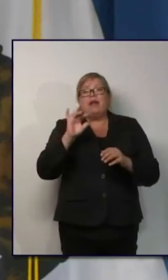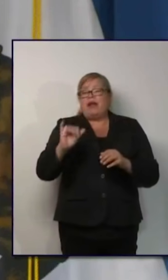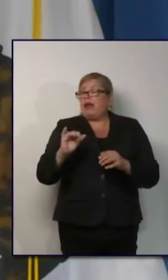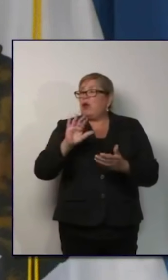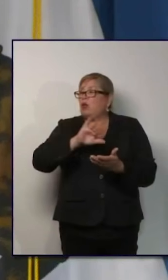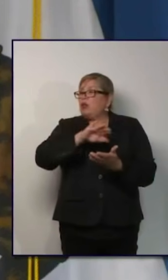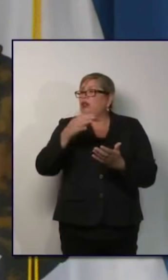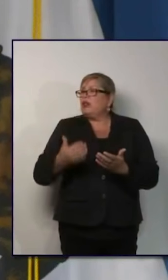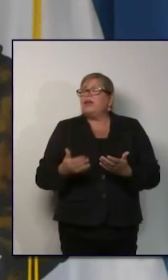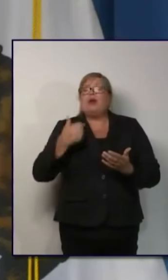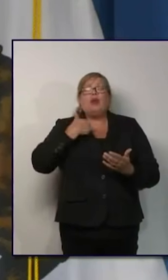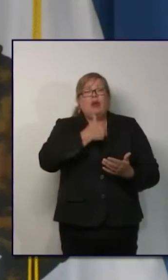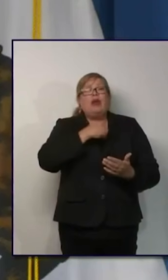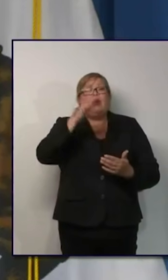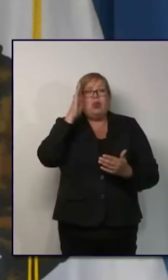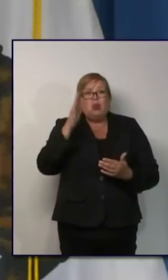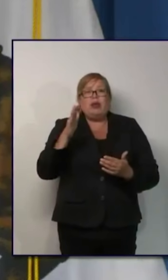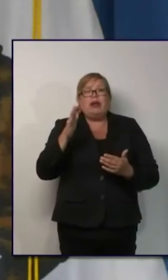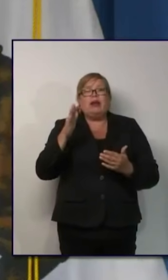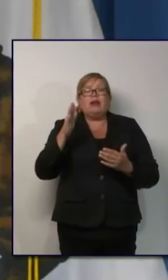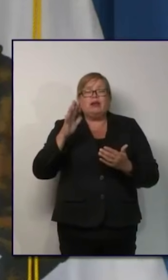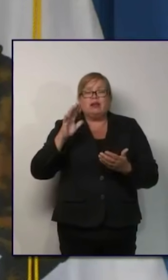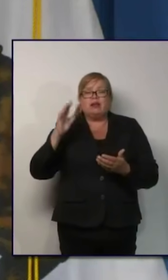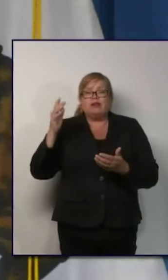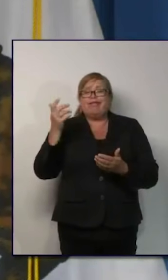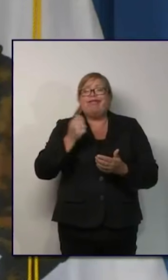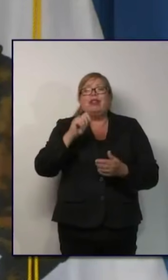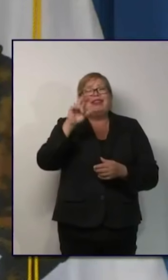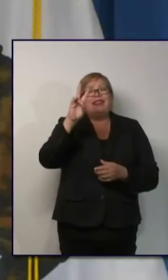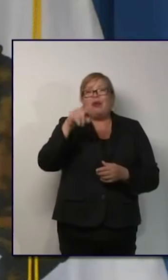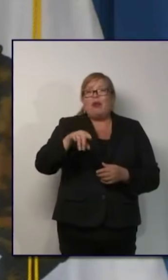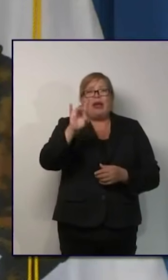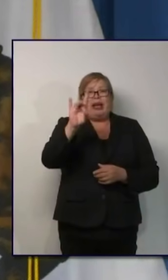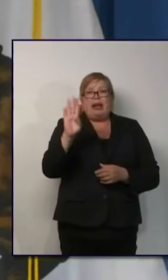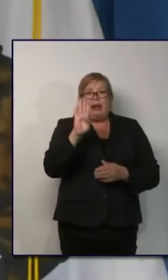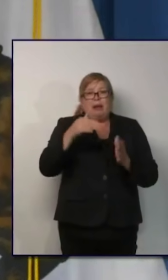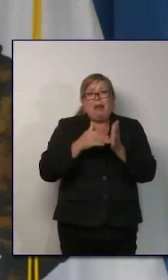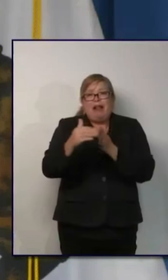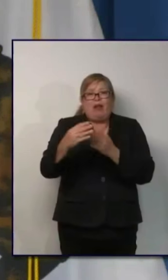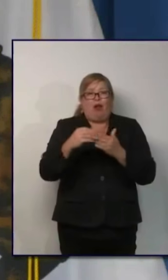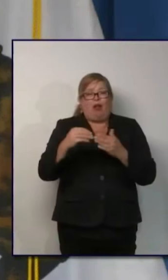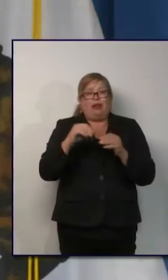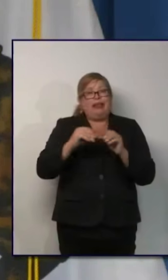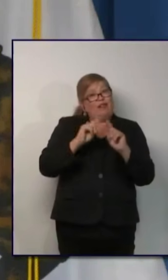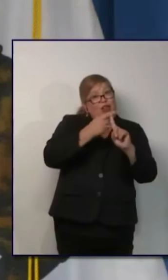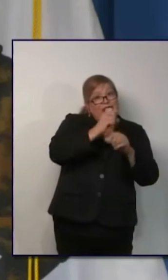calling to pull down some $7.8 billion in year